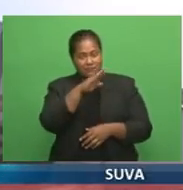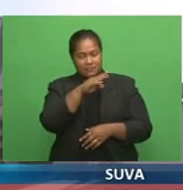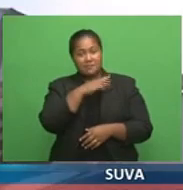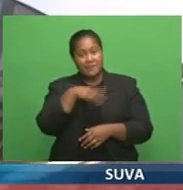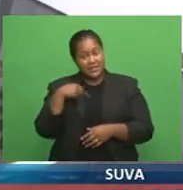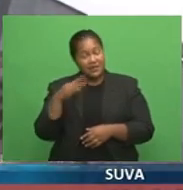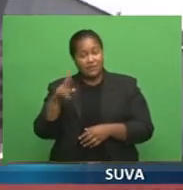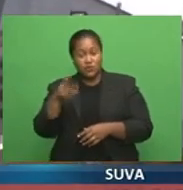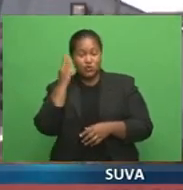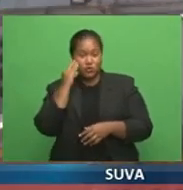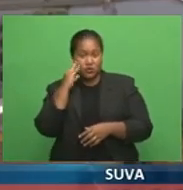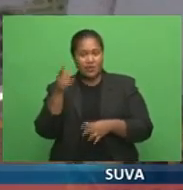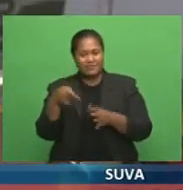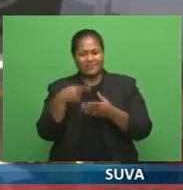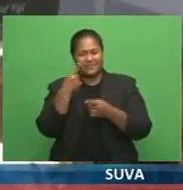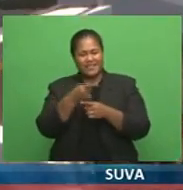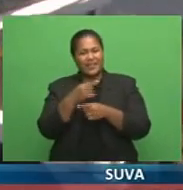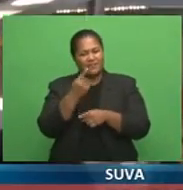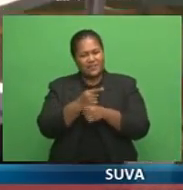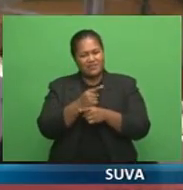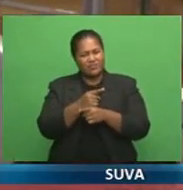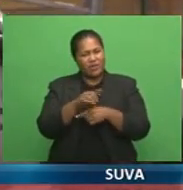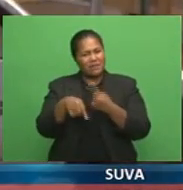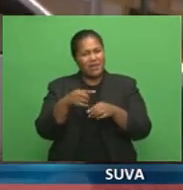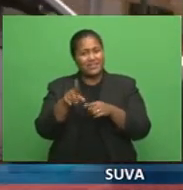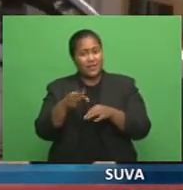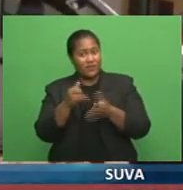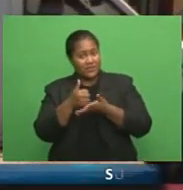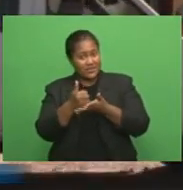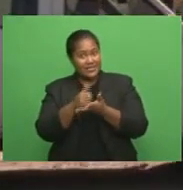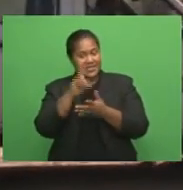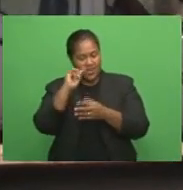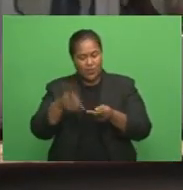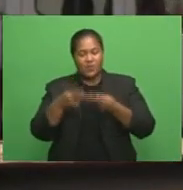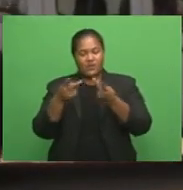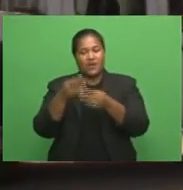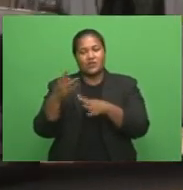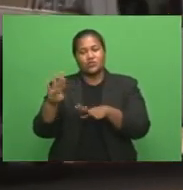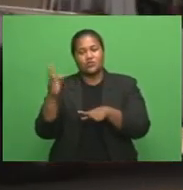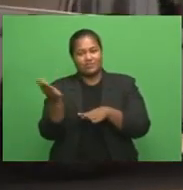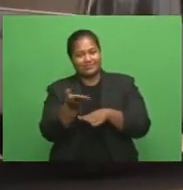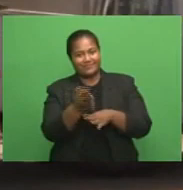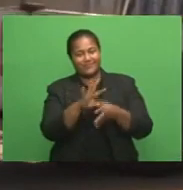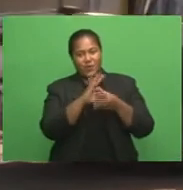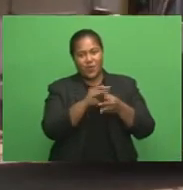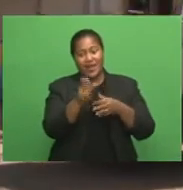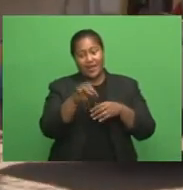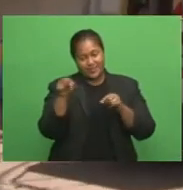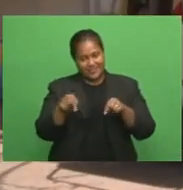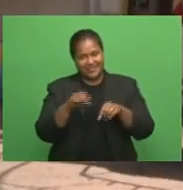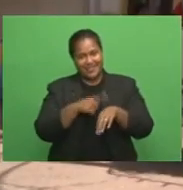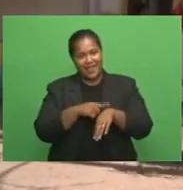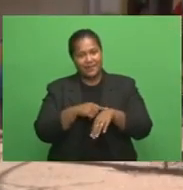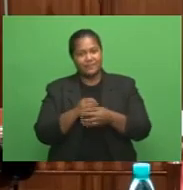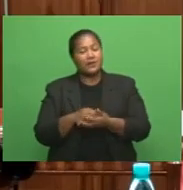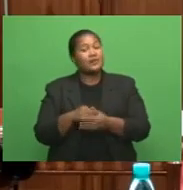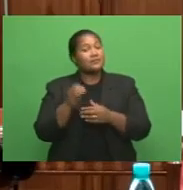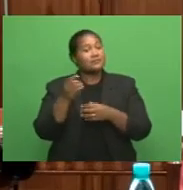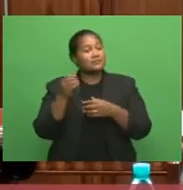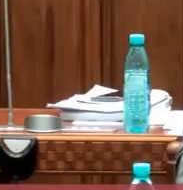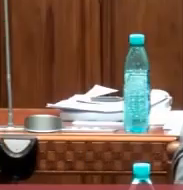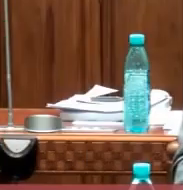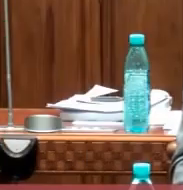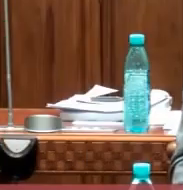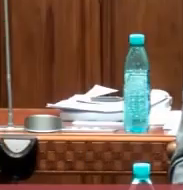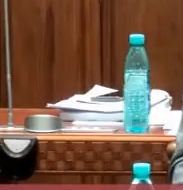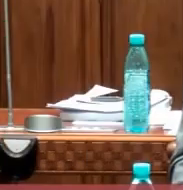Industry says they have outlined some of the assistance that will be provided to cane farmers this crushing season. Cane growing is the only agriculture sector